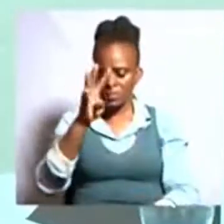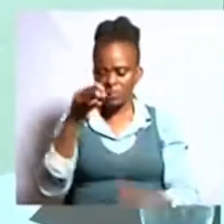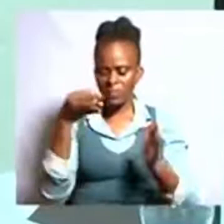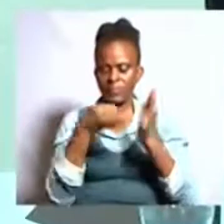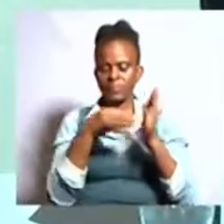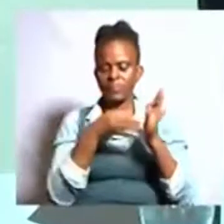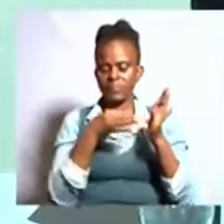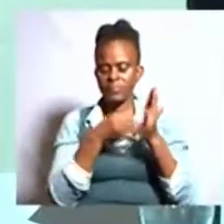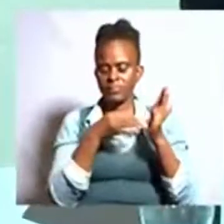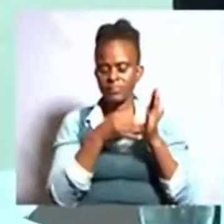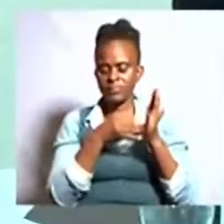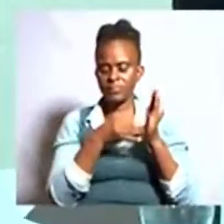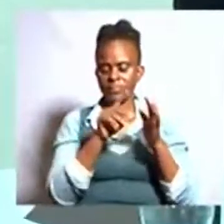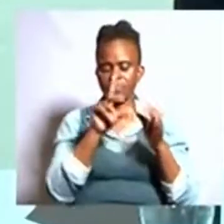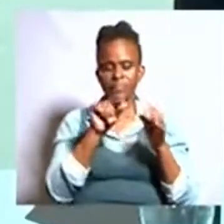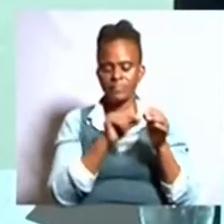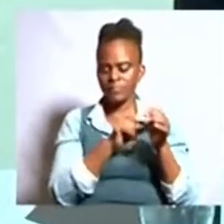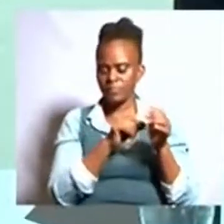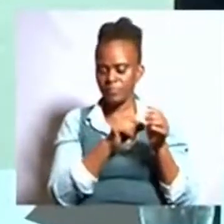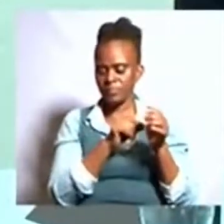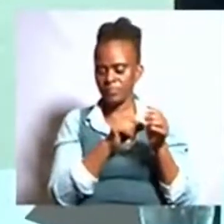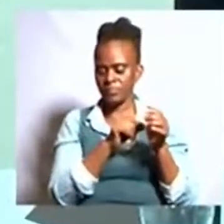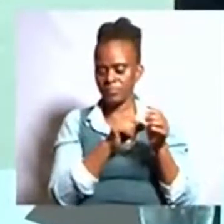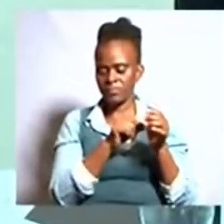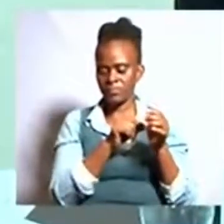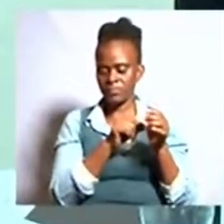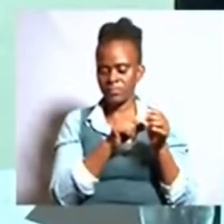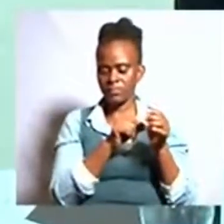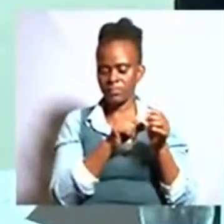February 2022.